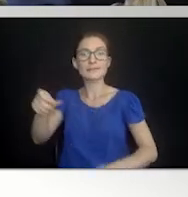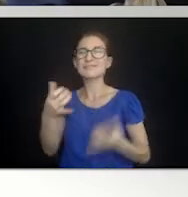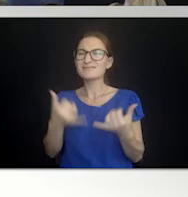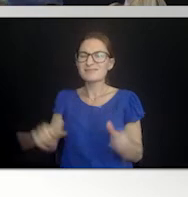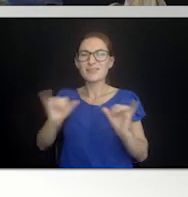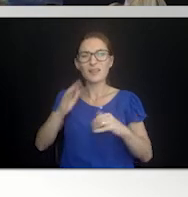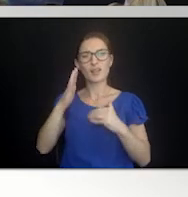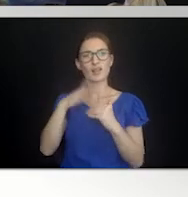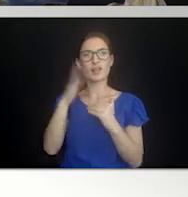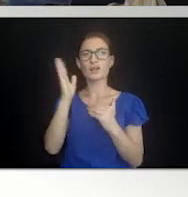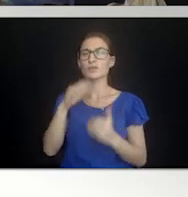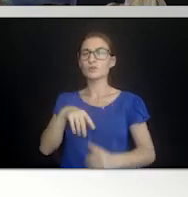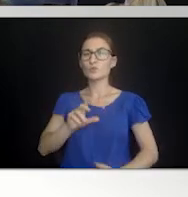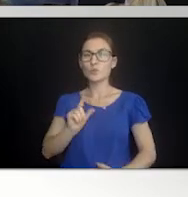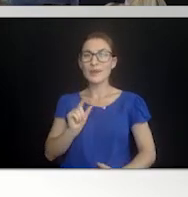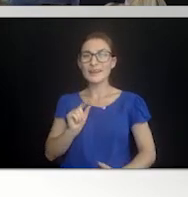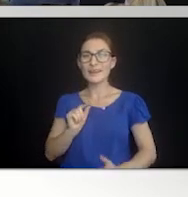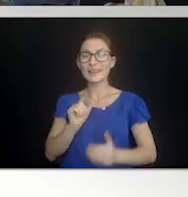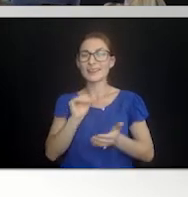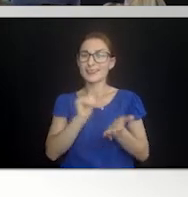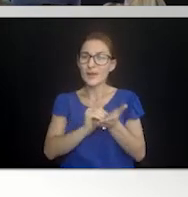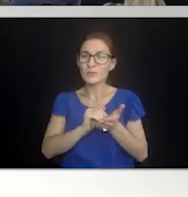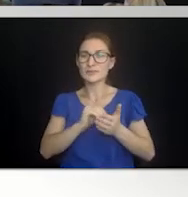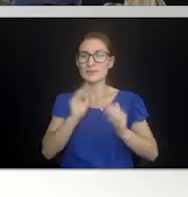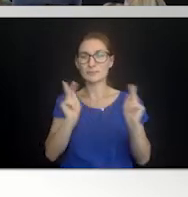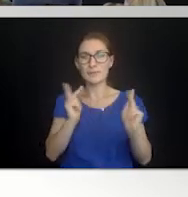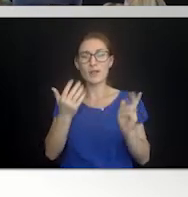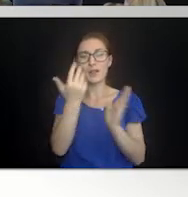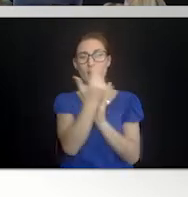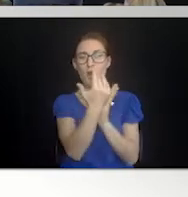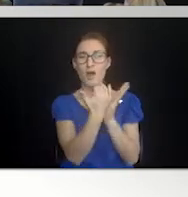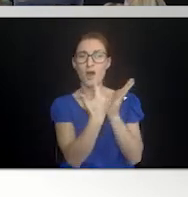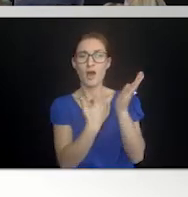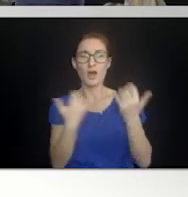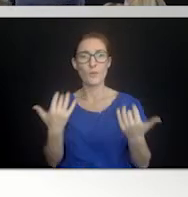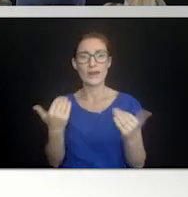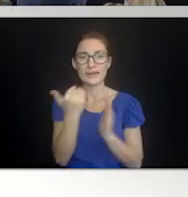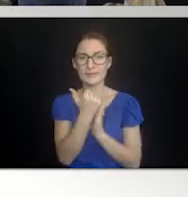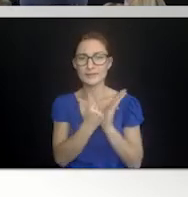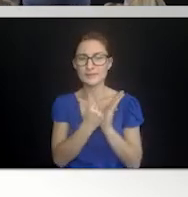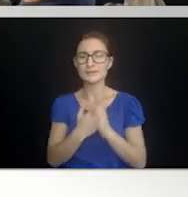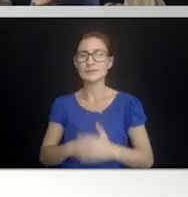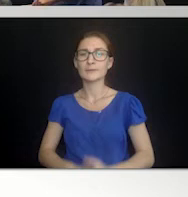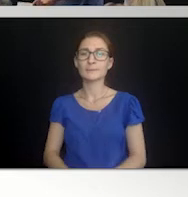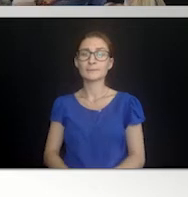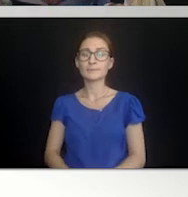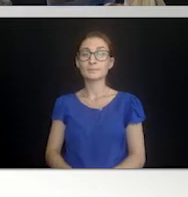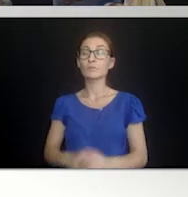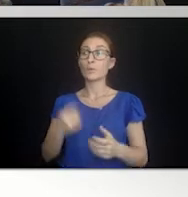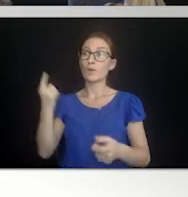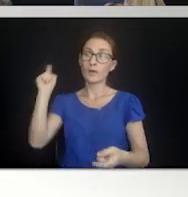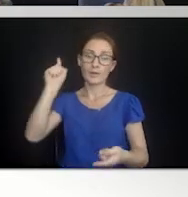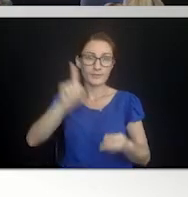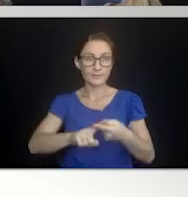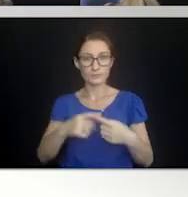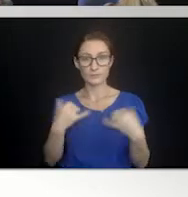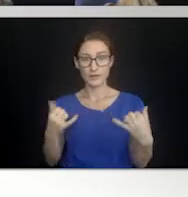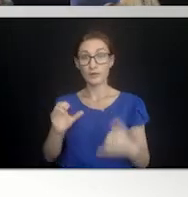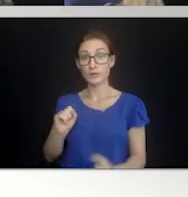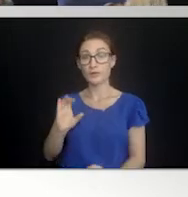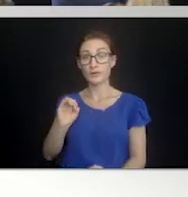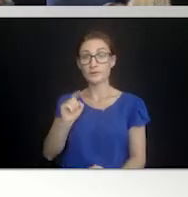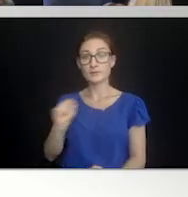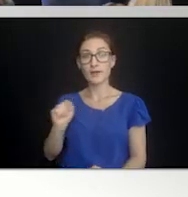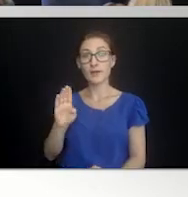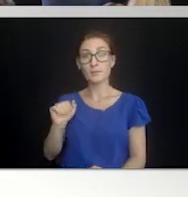over 20,000 on a waiting list. And so going to where I am now, Scott Badish,